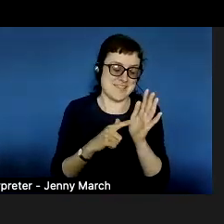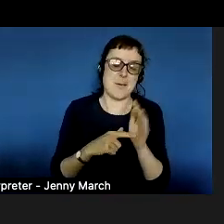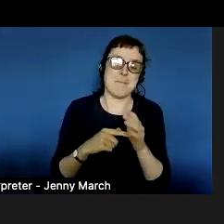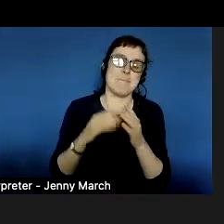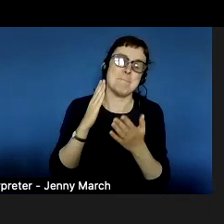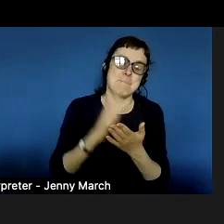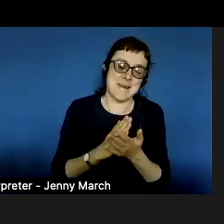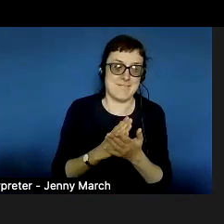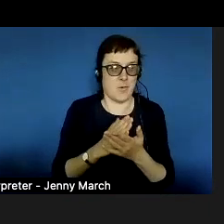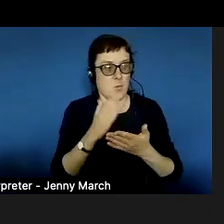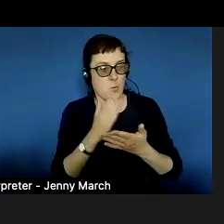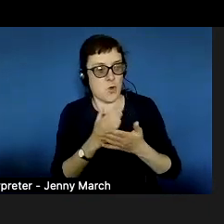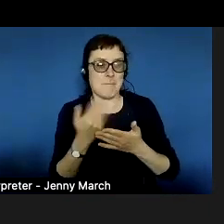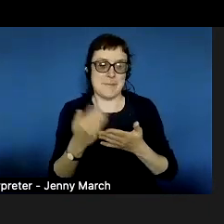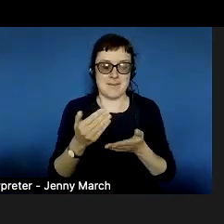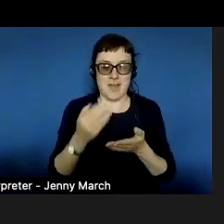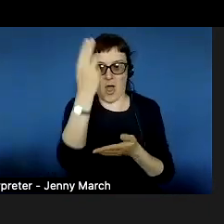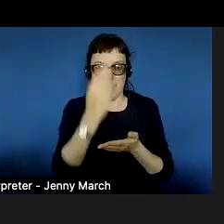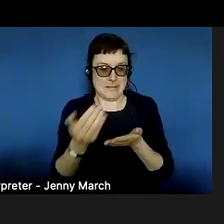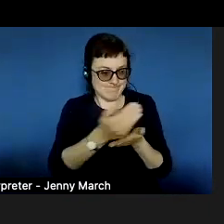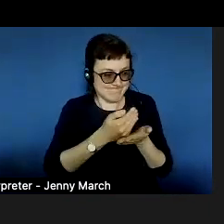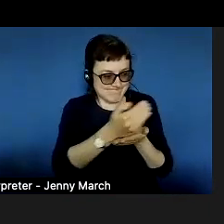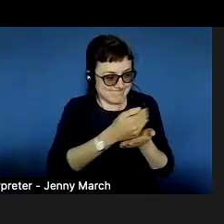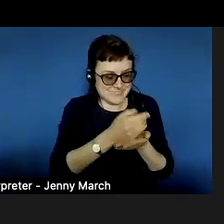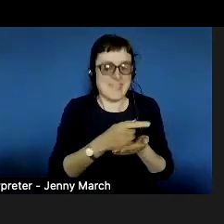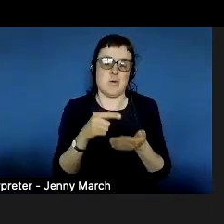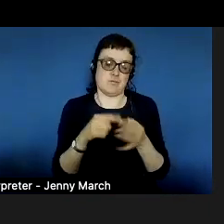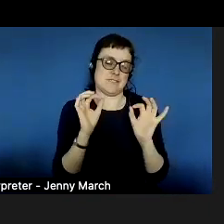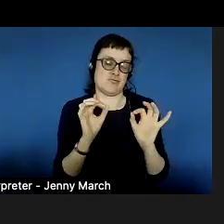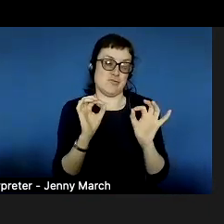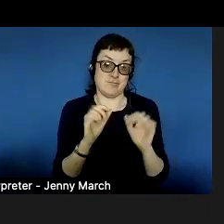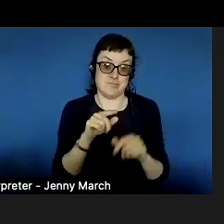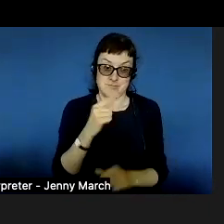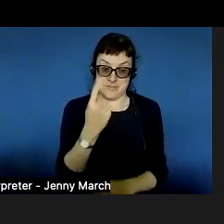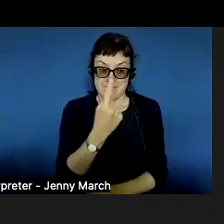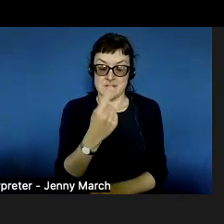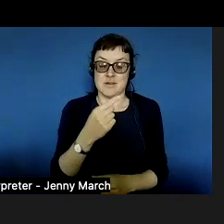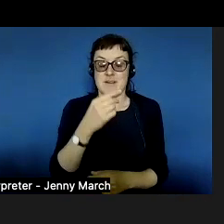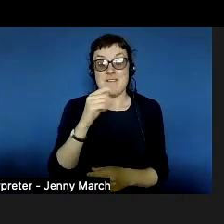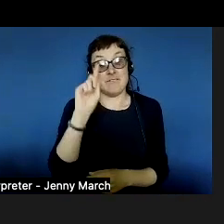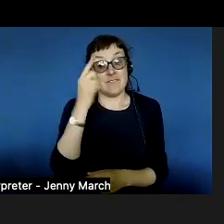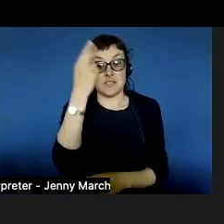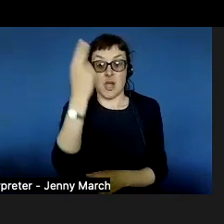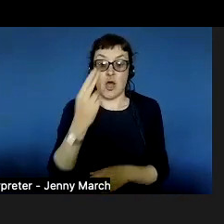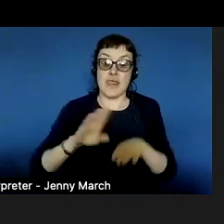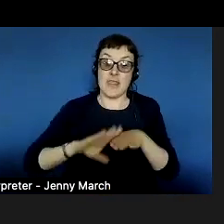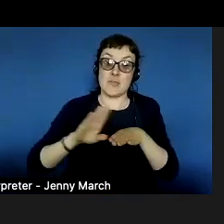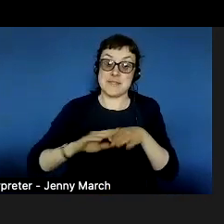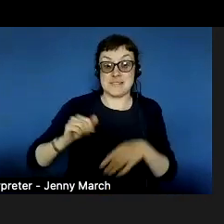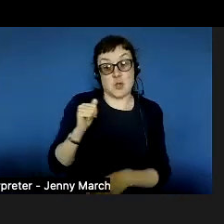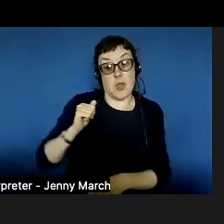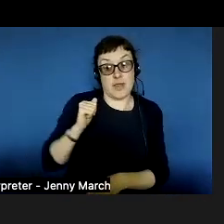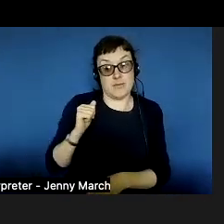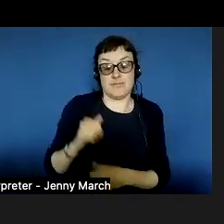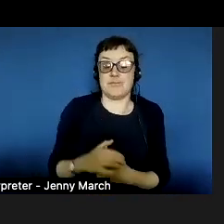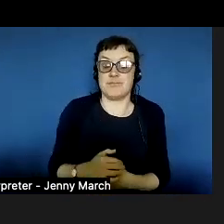was extraordinary. She was Scotland's first art therapist. And if you look